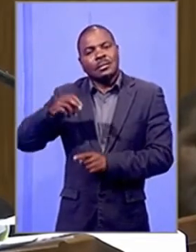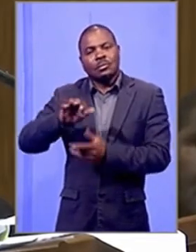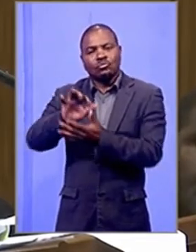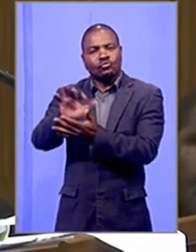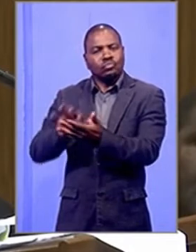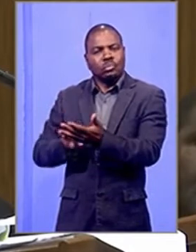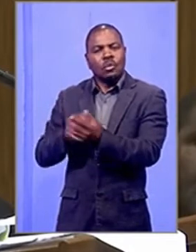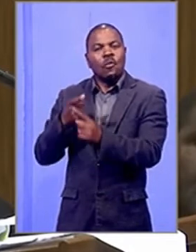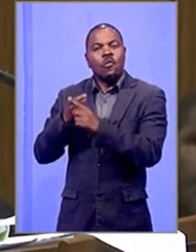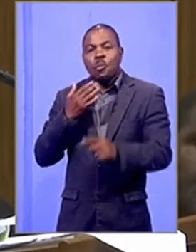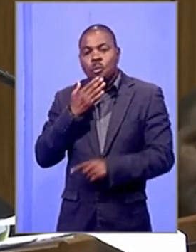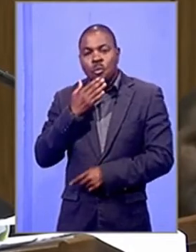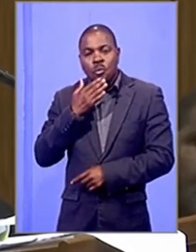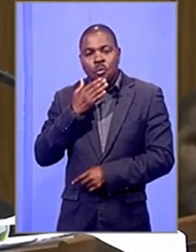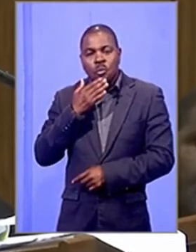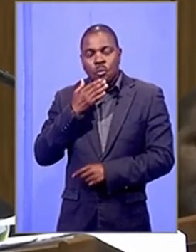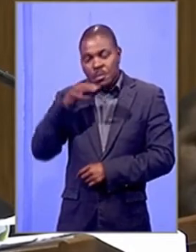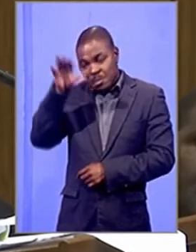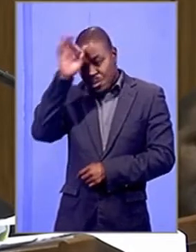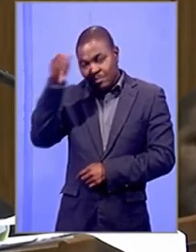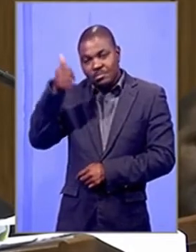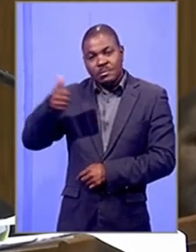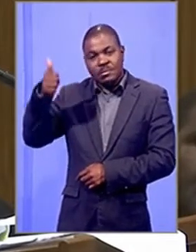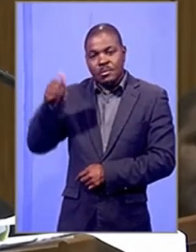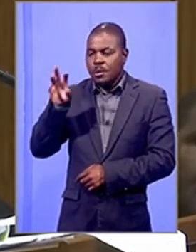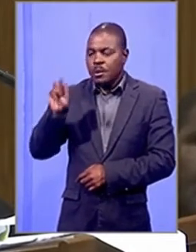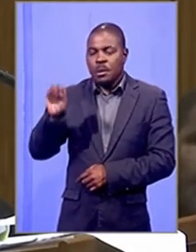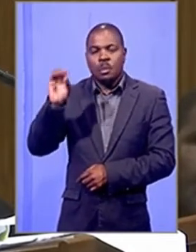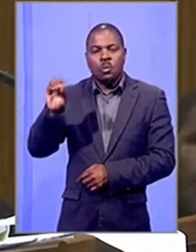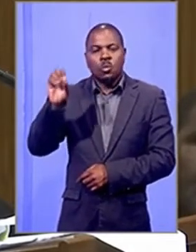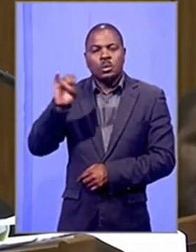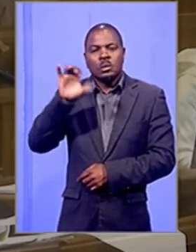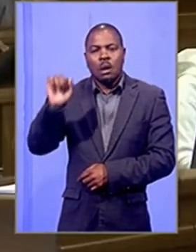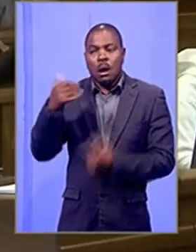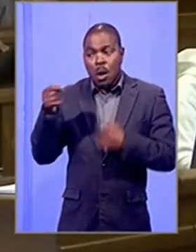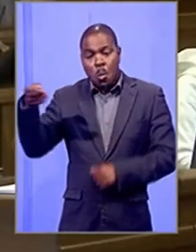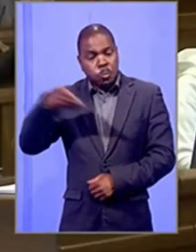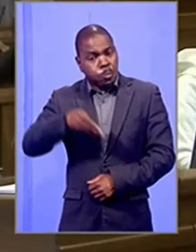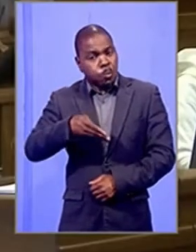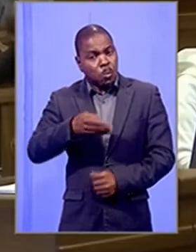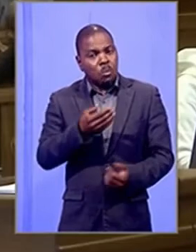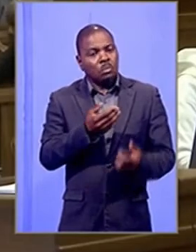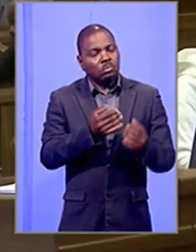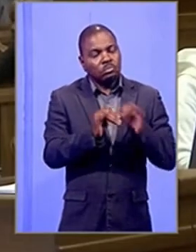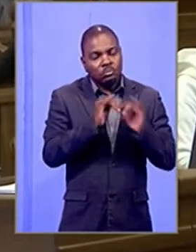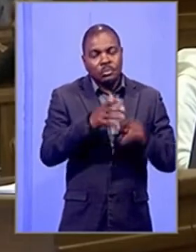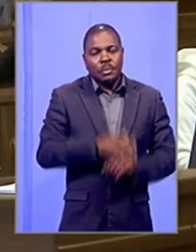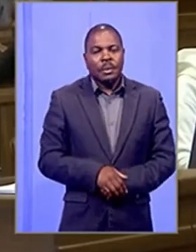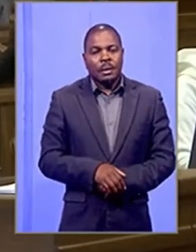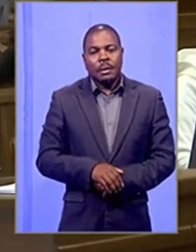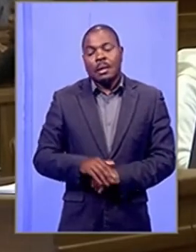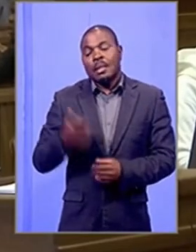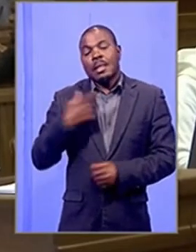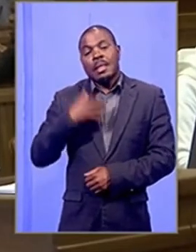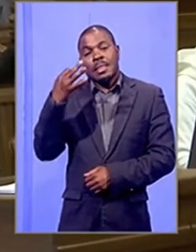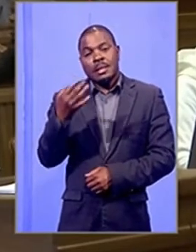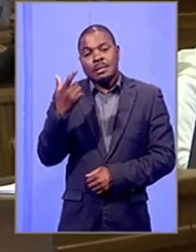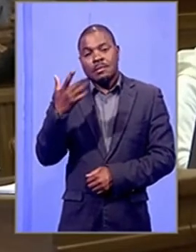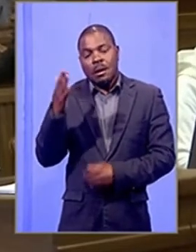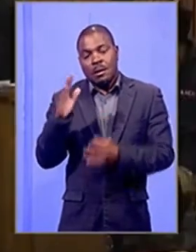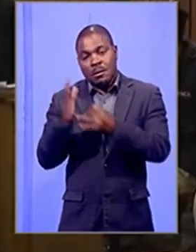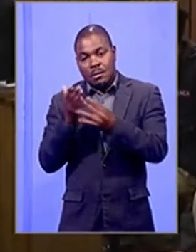of Senzo Mosia, who is testifying before this court. Gape dokete 375 ena le pegelo go